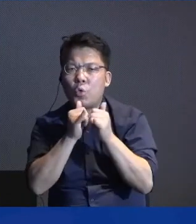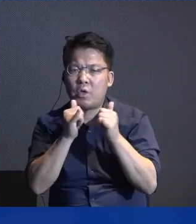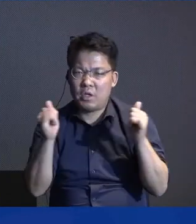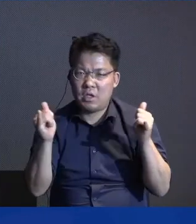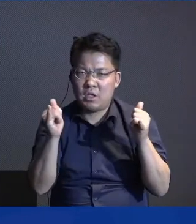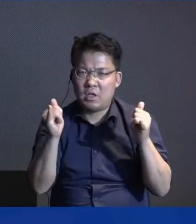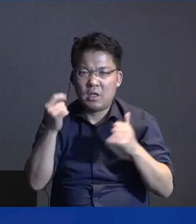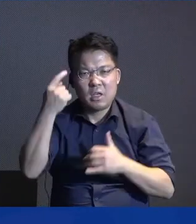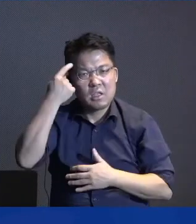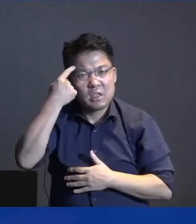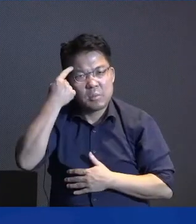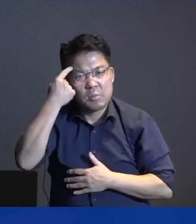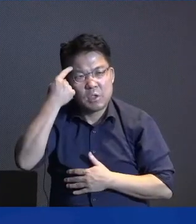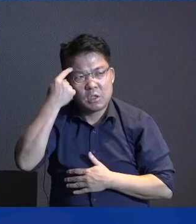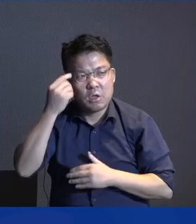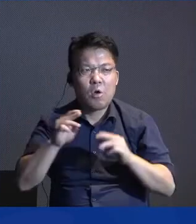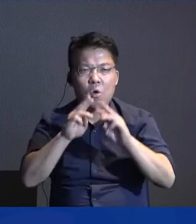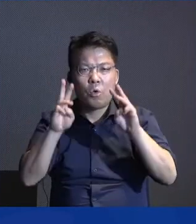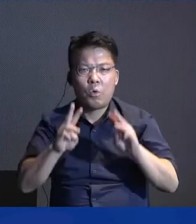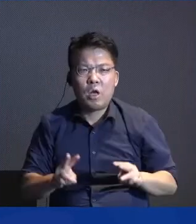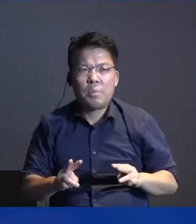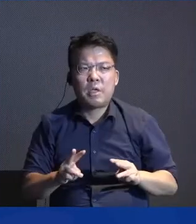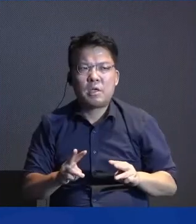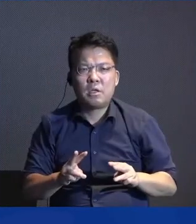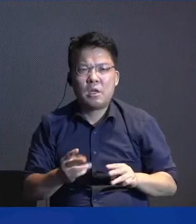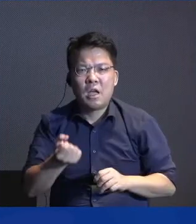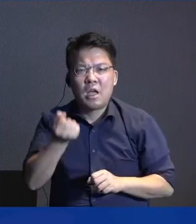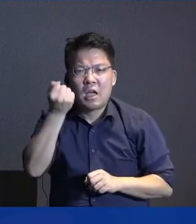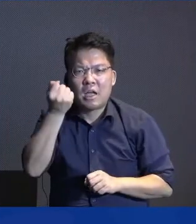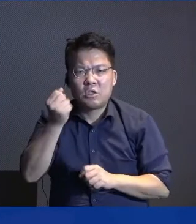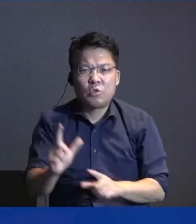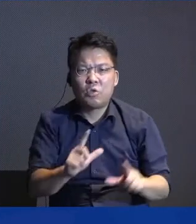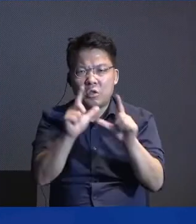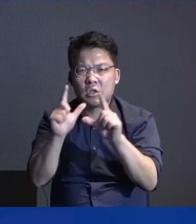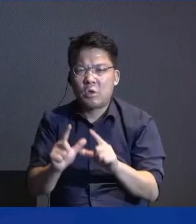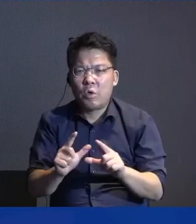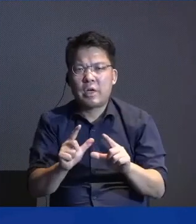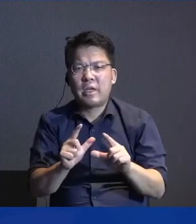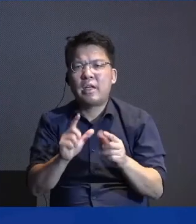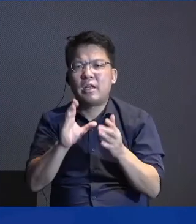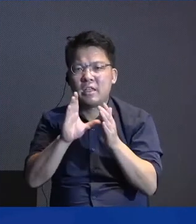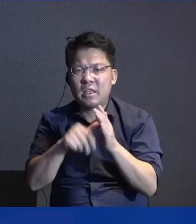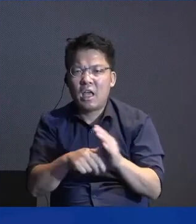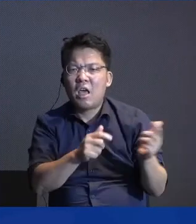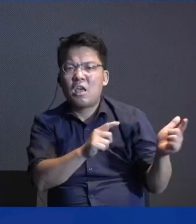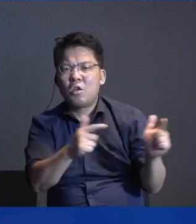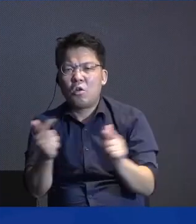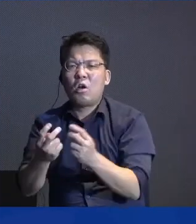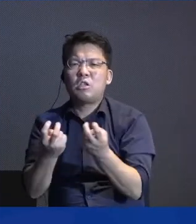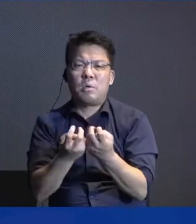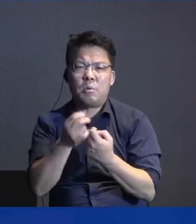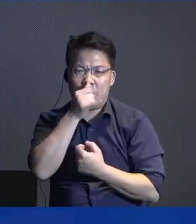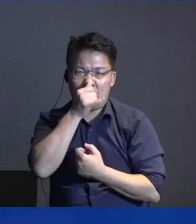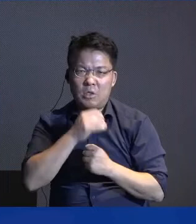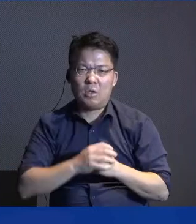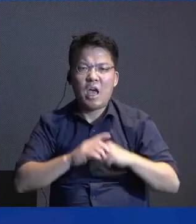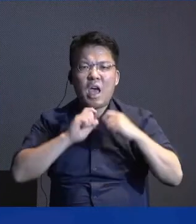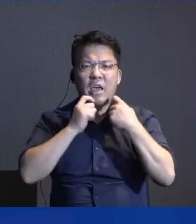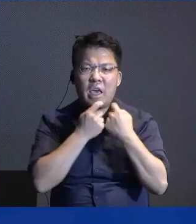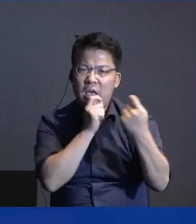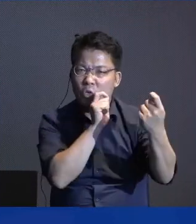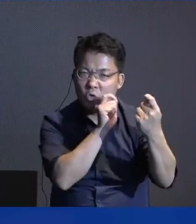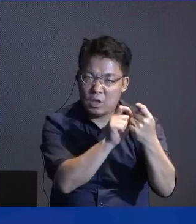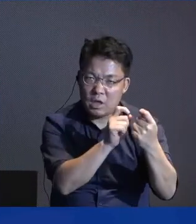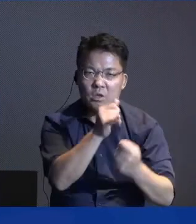many different ways. And so definitely we need some individual level approach, but from more like